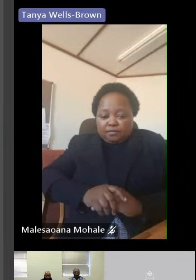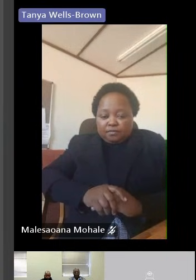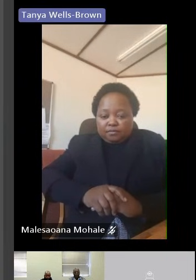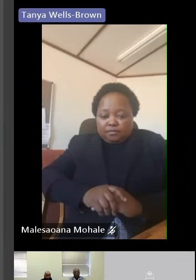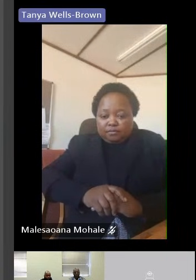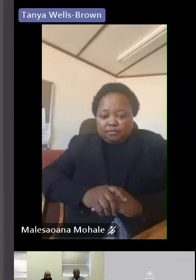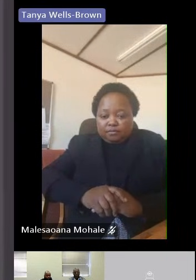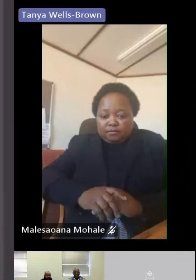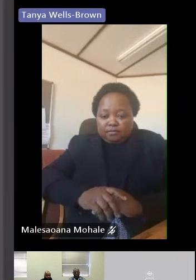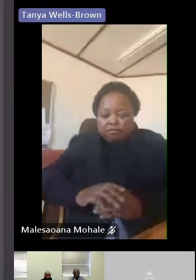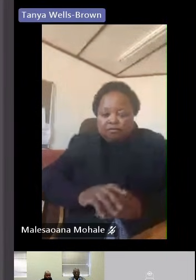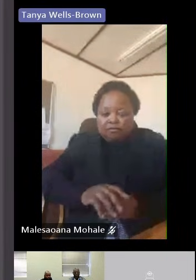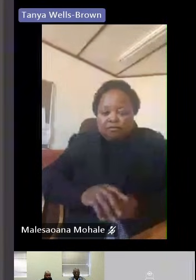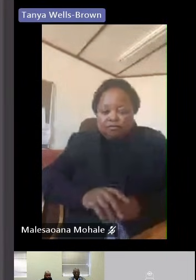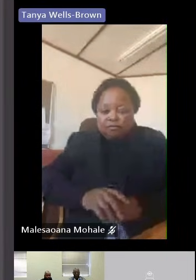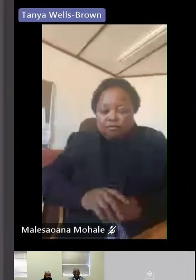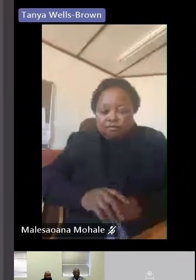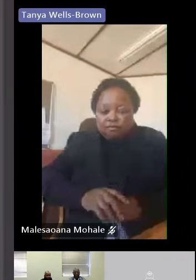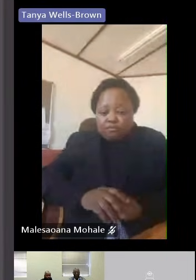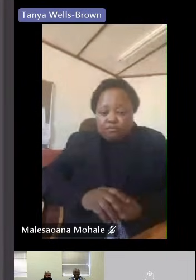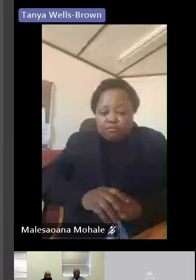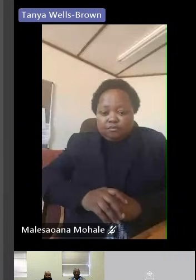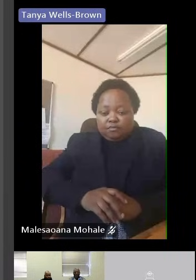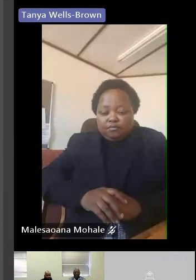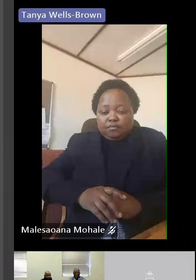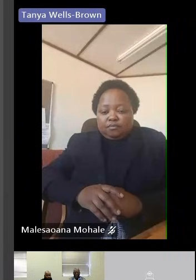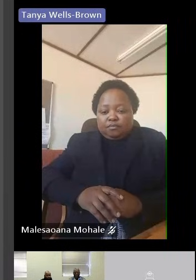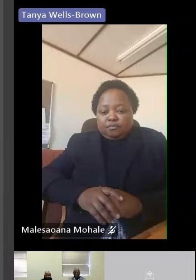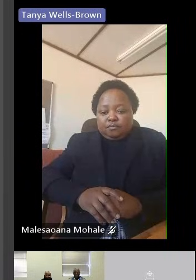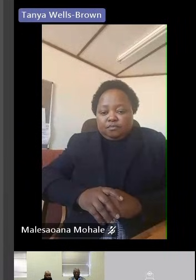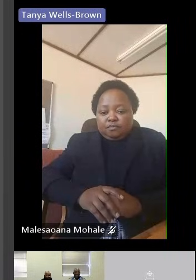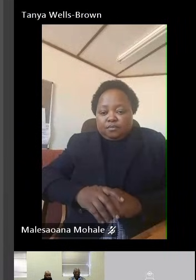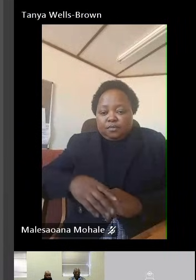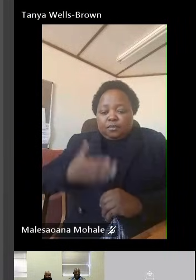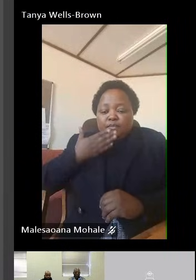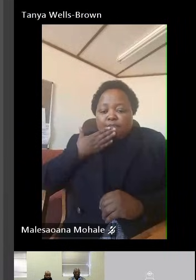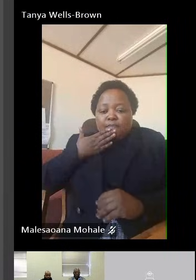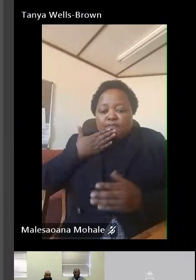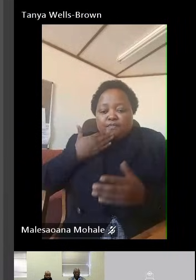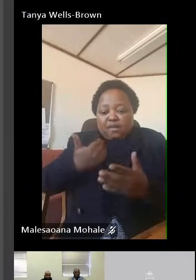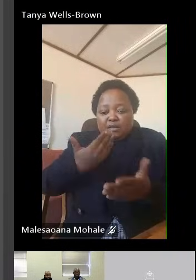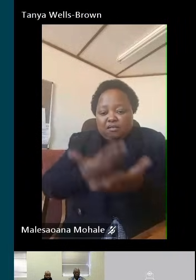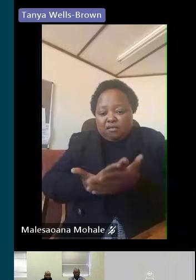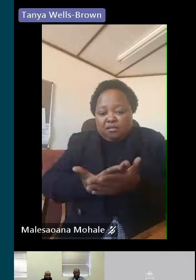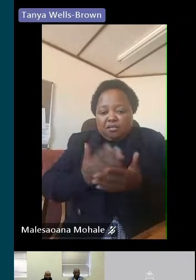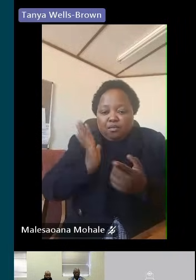I'm scared it's going to get stuck, but I will try. Okay then.